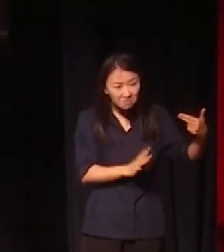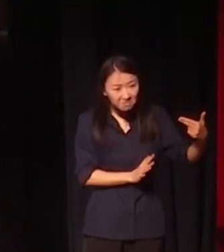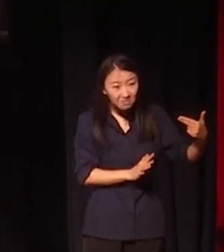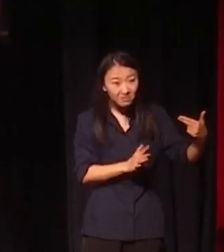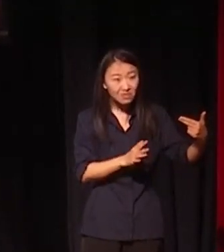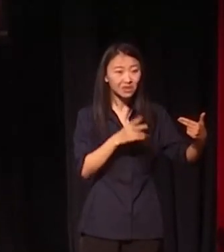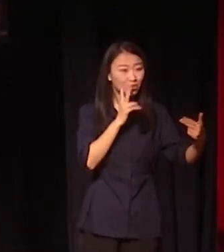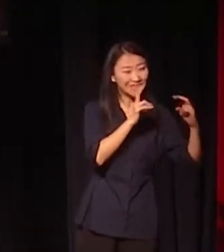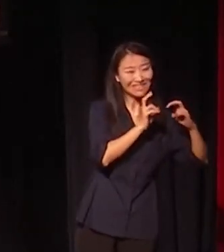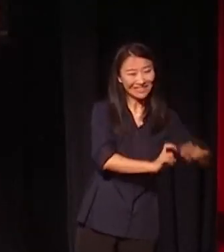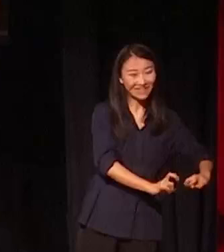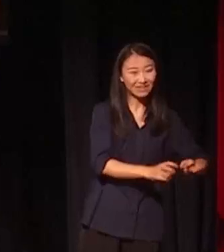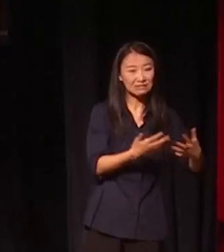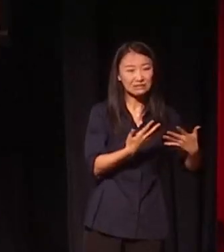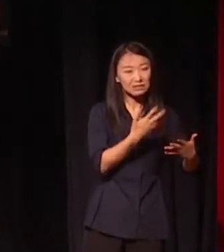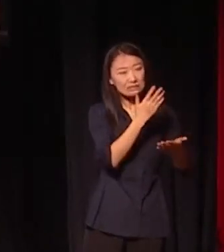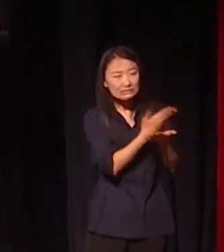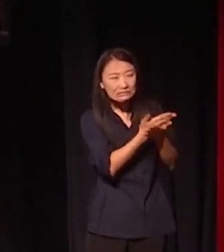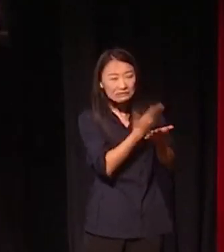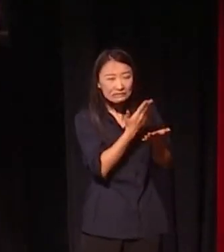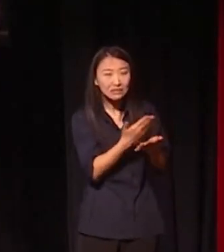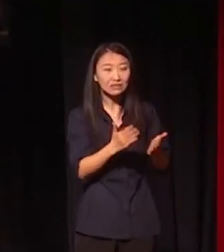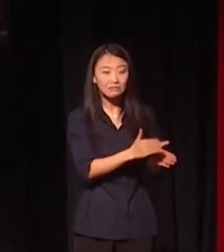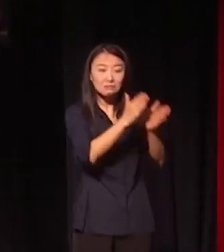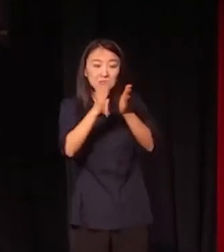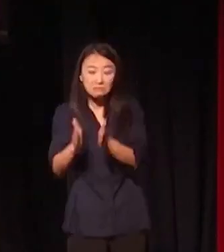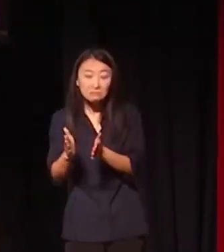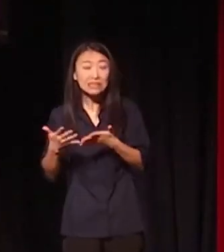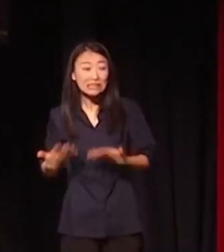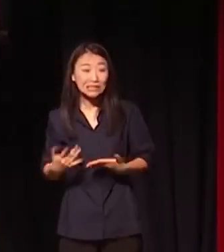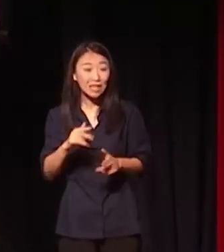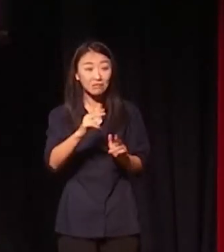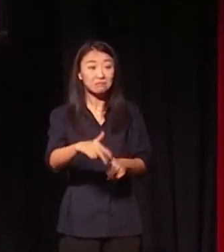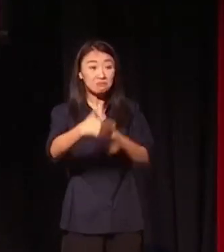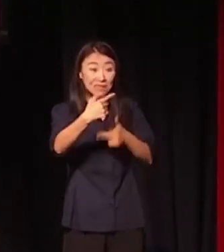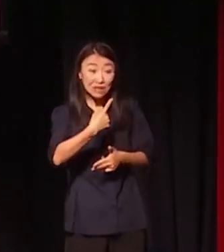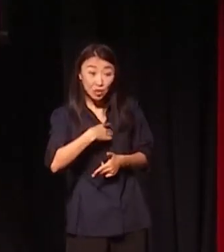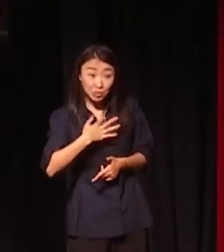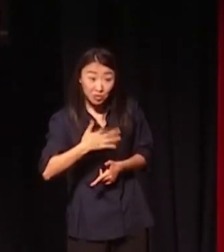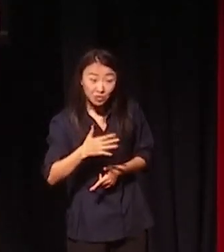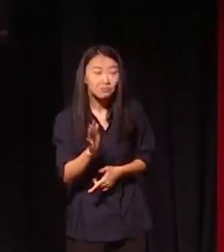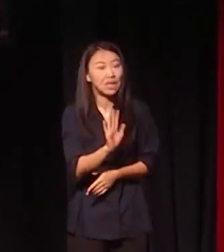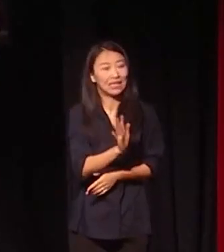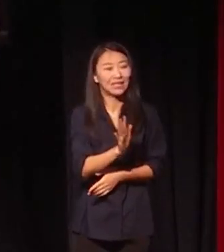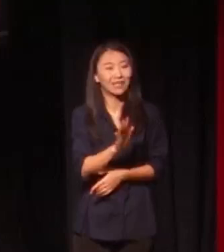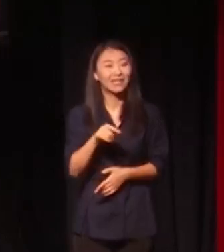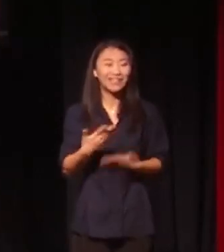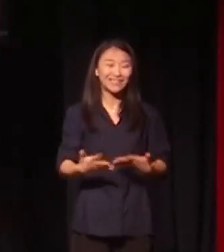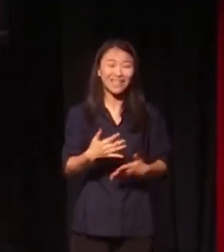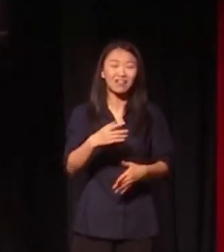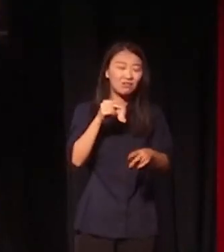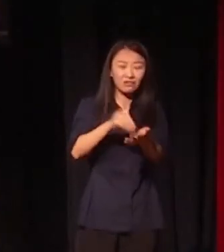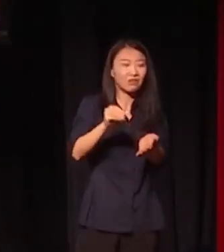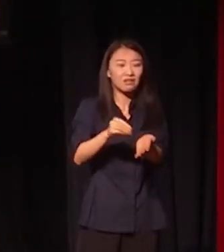the kind of research questions we were exploring. Whereas now, it's not, should we use it? It's more, we're using it, it's